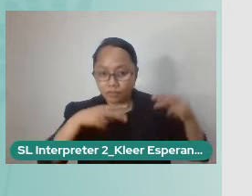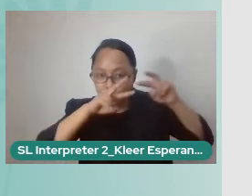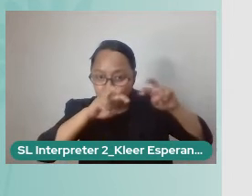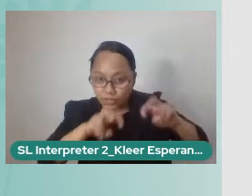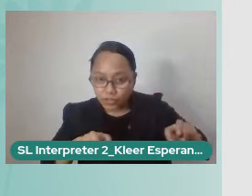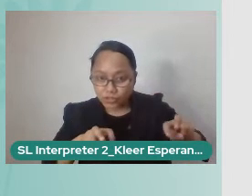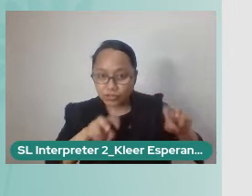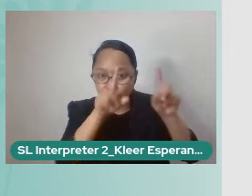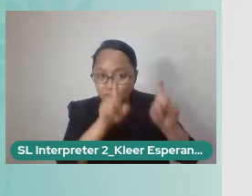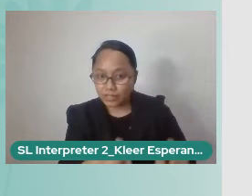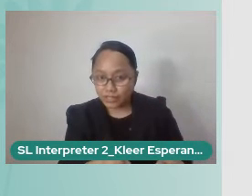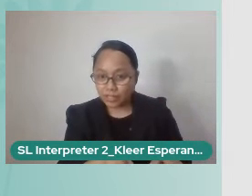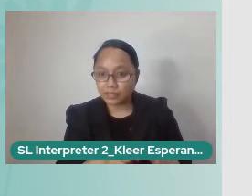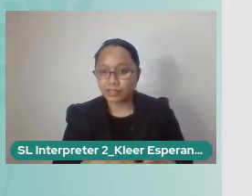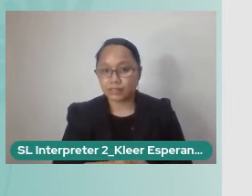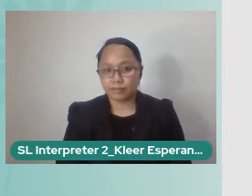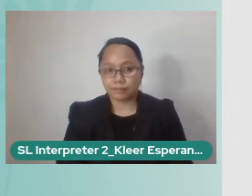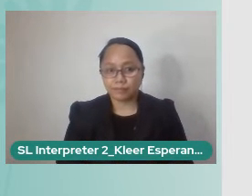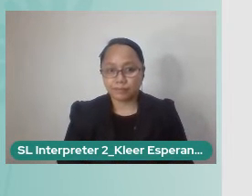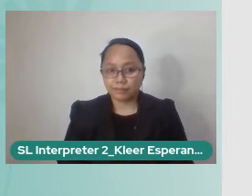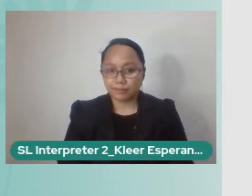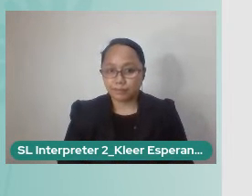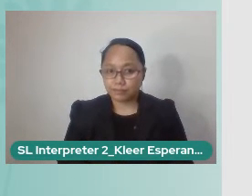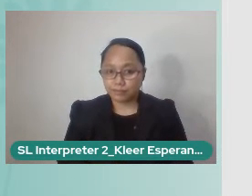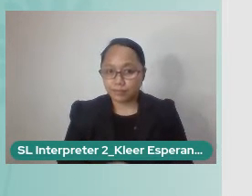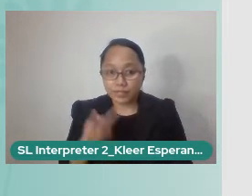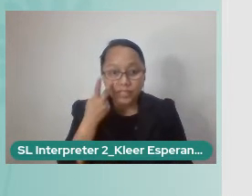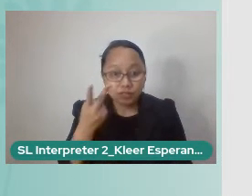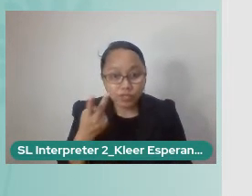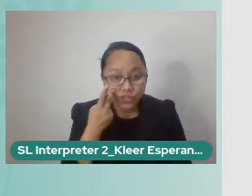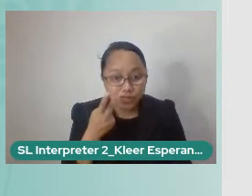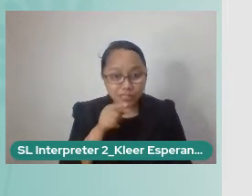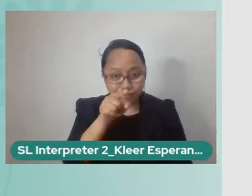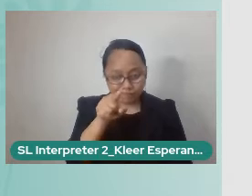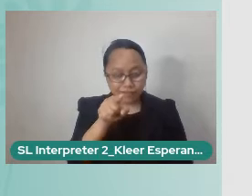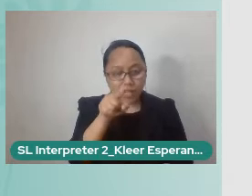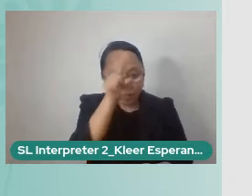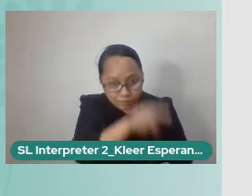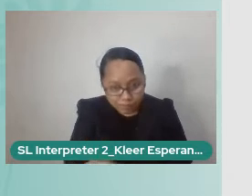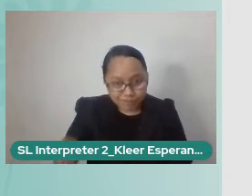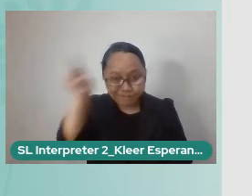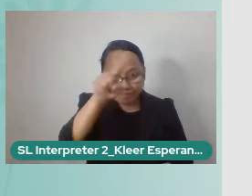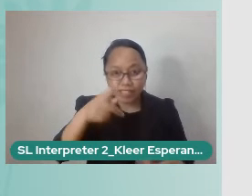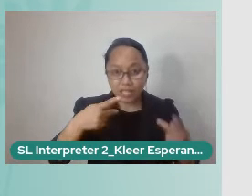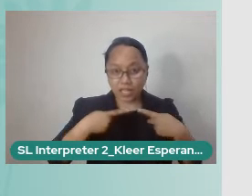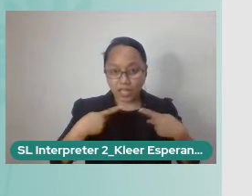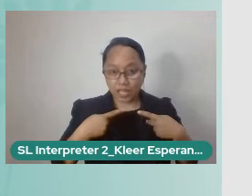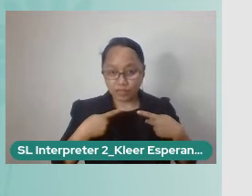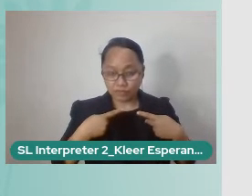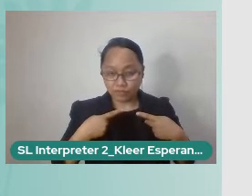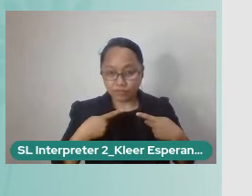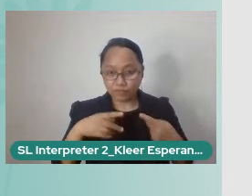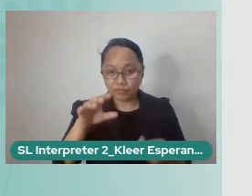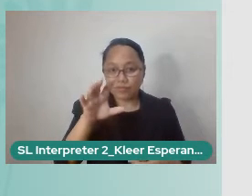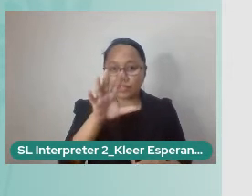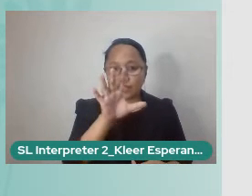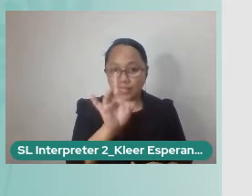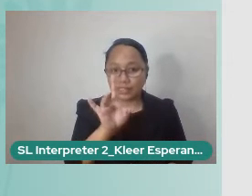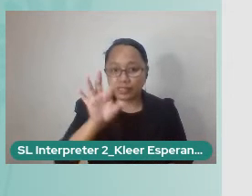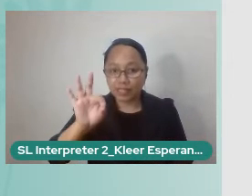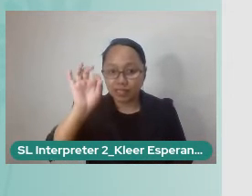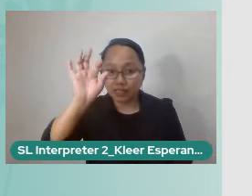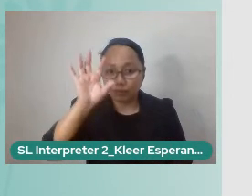or cytology screening. And you see here the key result that HPV screening has a 90% sensitivity for